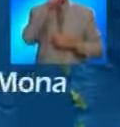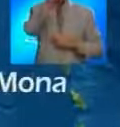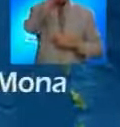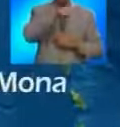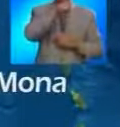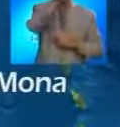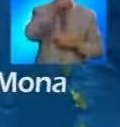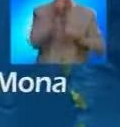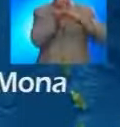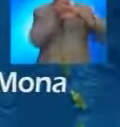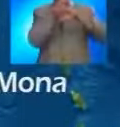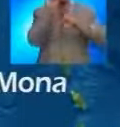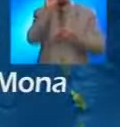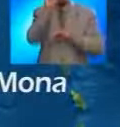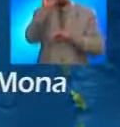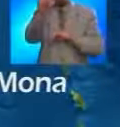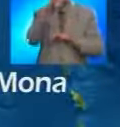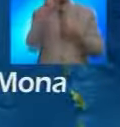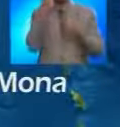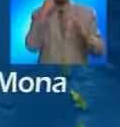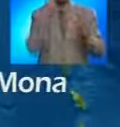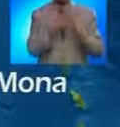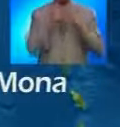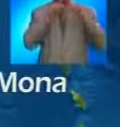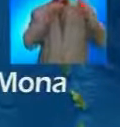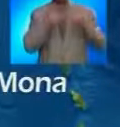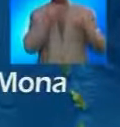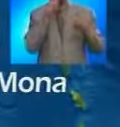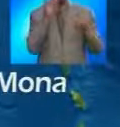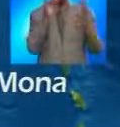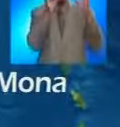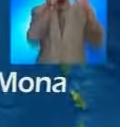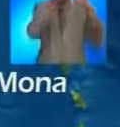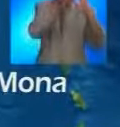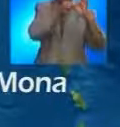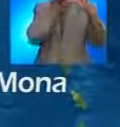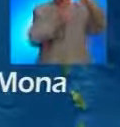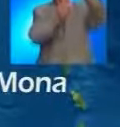Throughout the Mona Passage, there are many fault segments of different length.